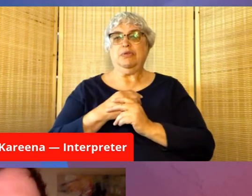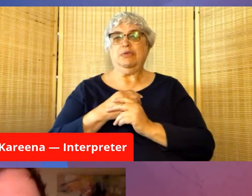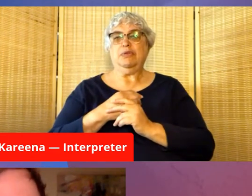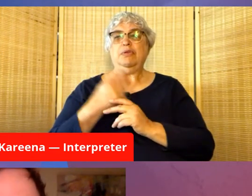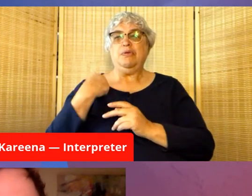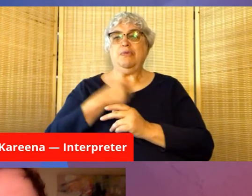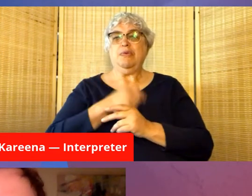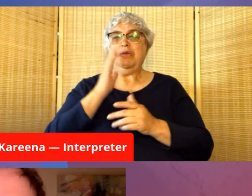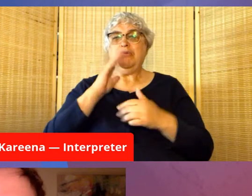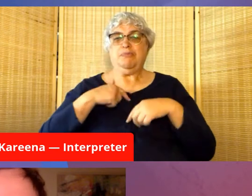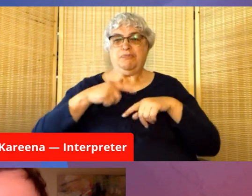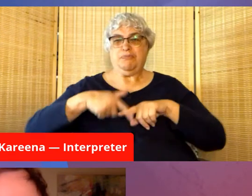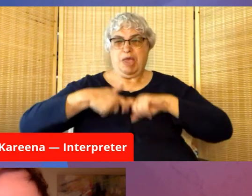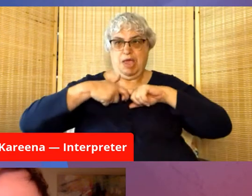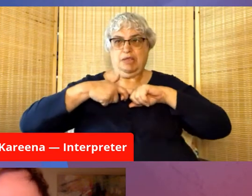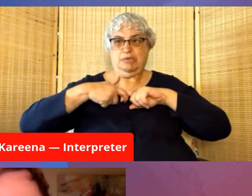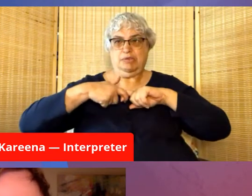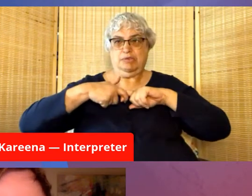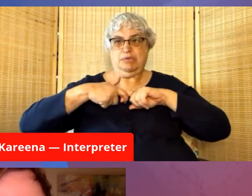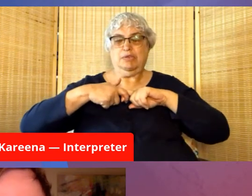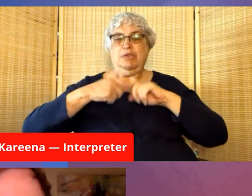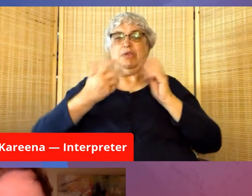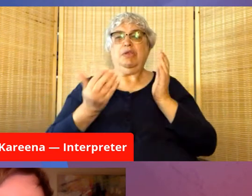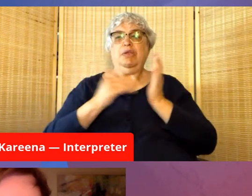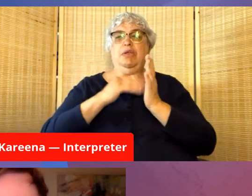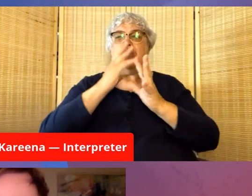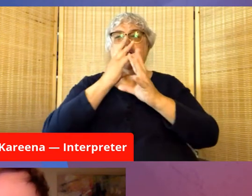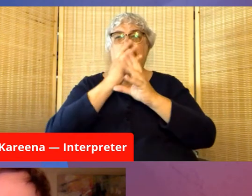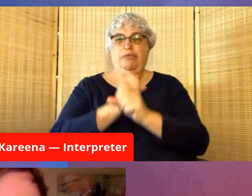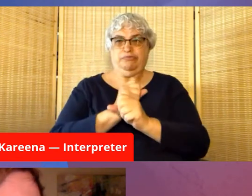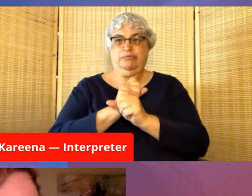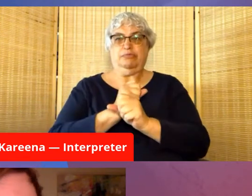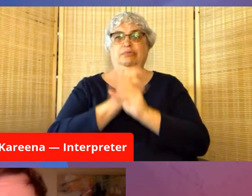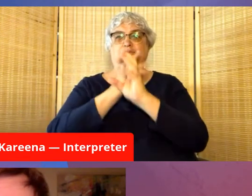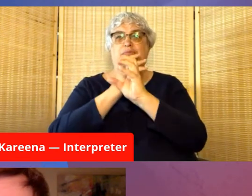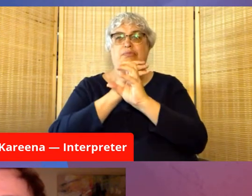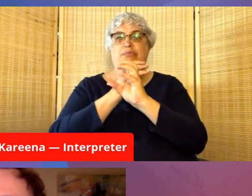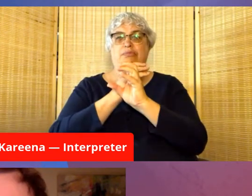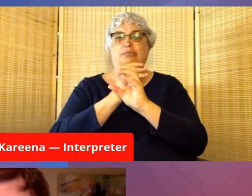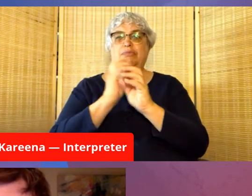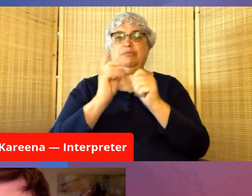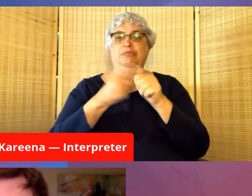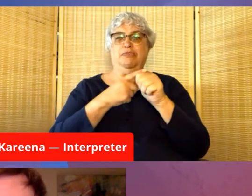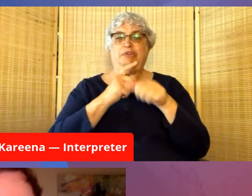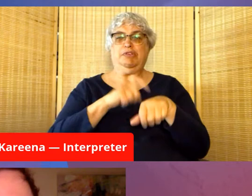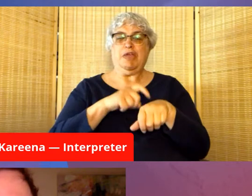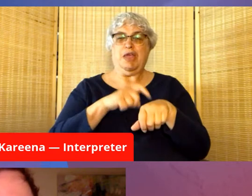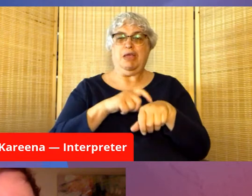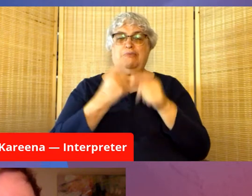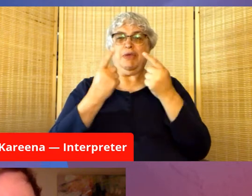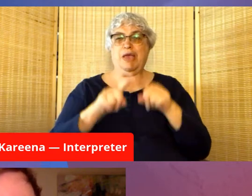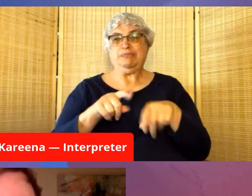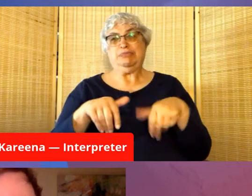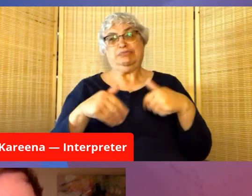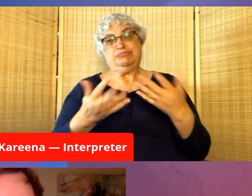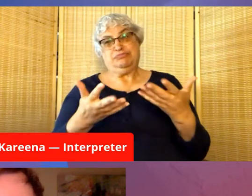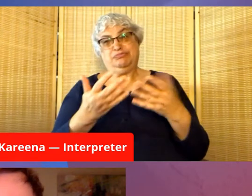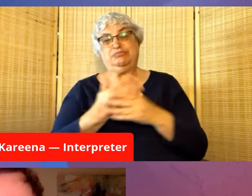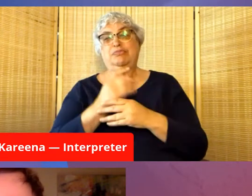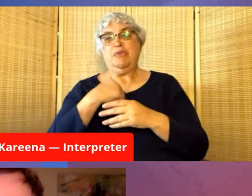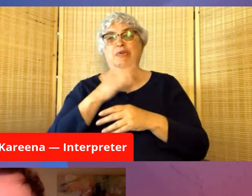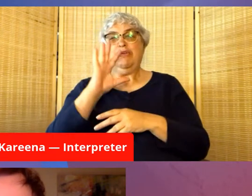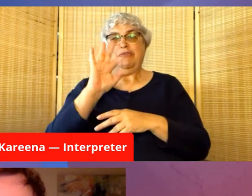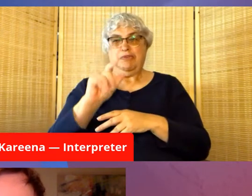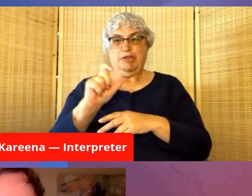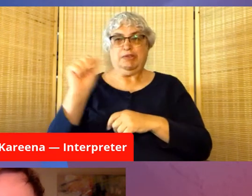We're going to pause here and just reboot. Please be patient. This is, of course, the first time this has happened. We will fix it